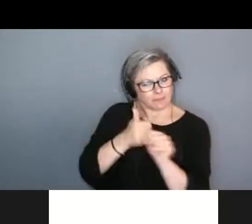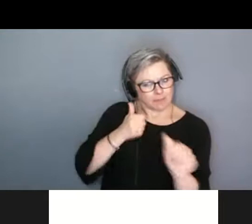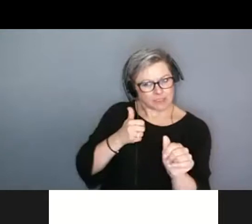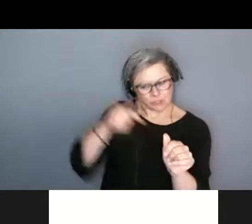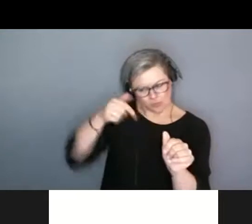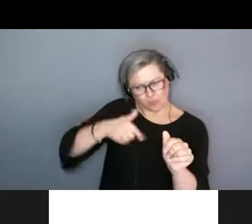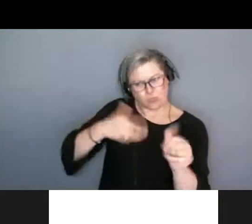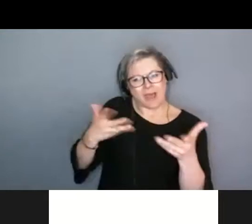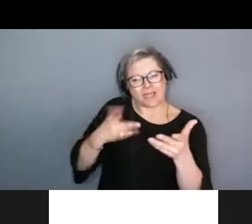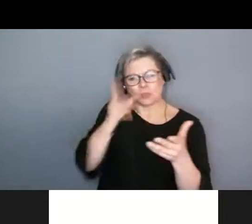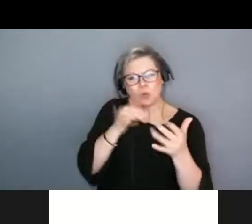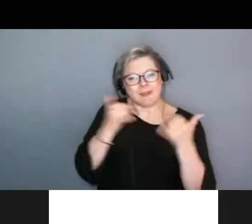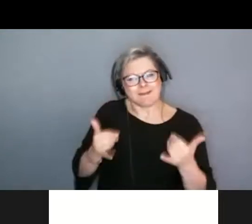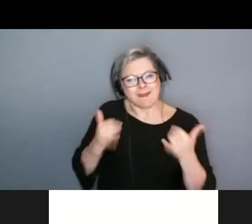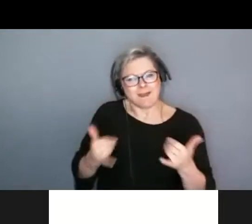dementia progression.